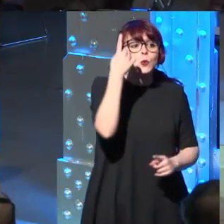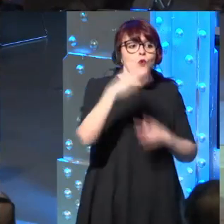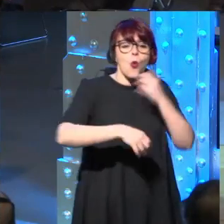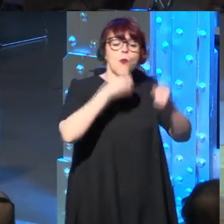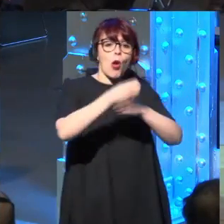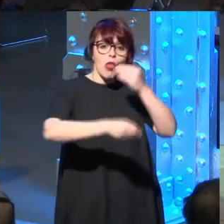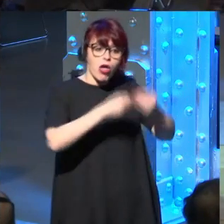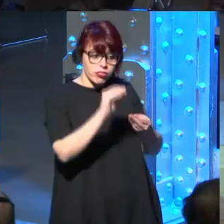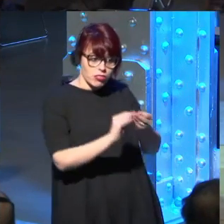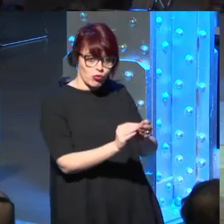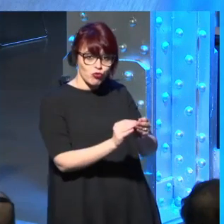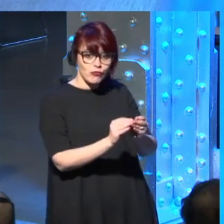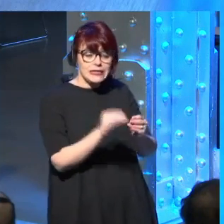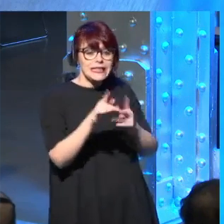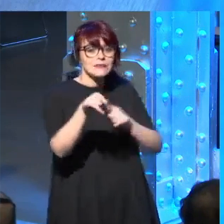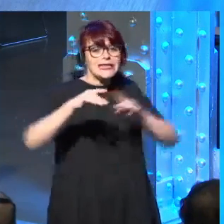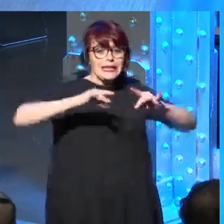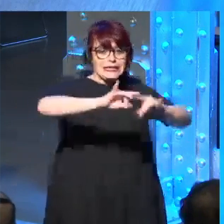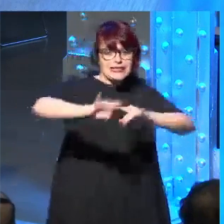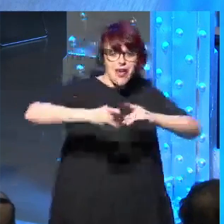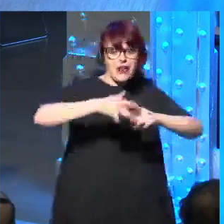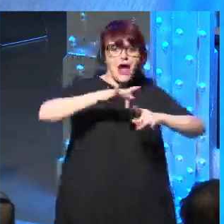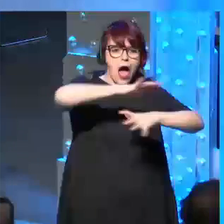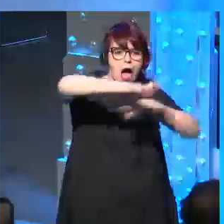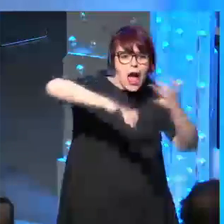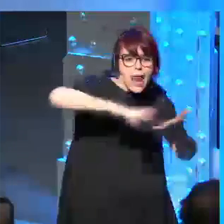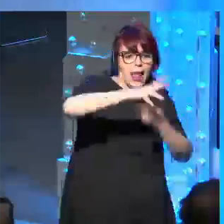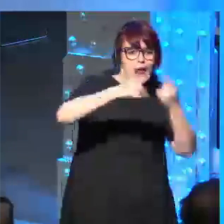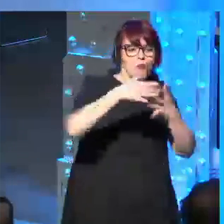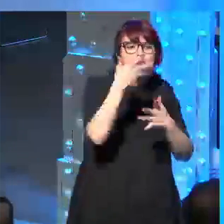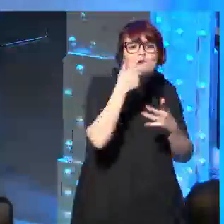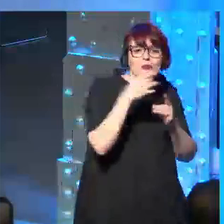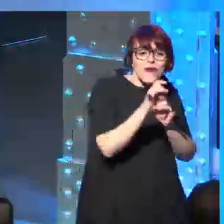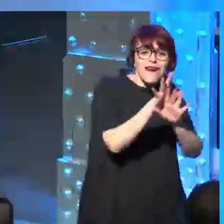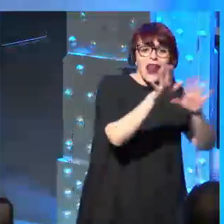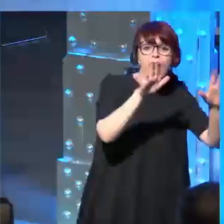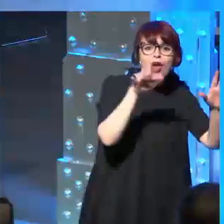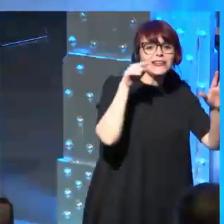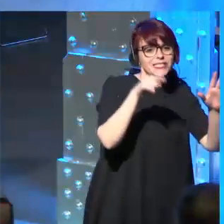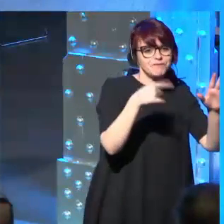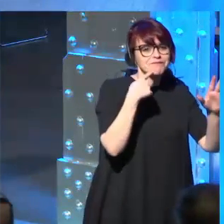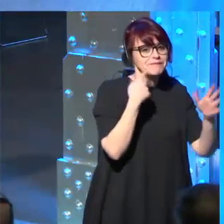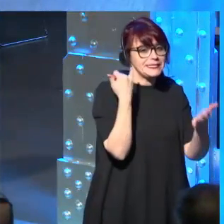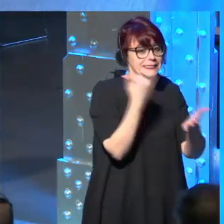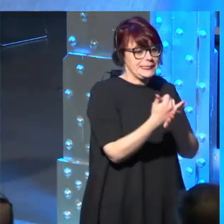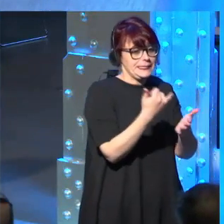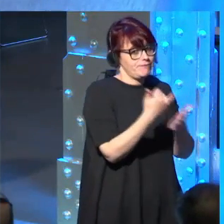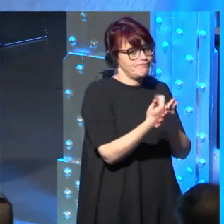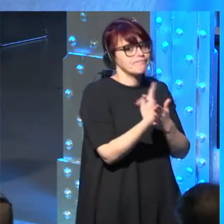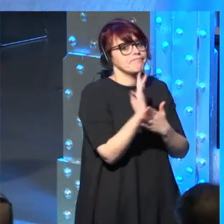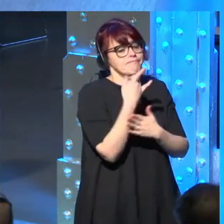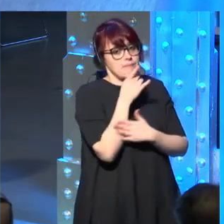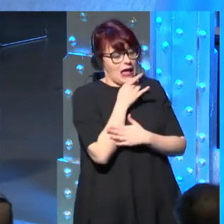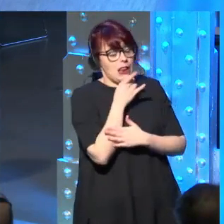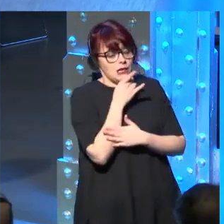and sandy, that's bad. The more you approach, now that I wrote a novel and I'm a sort of an amateur expert on the